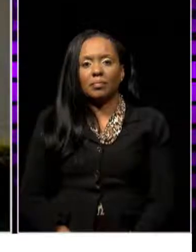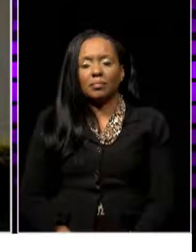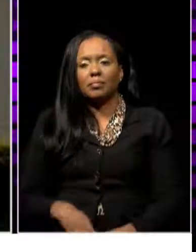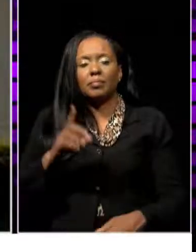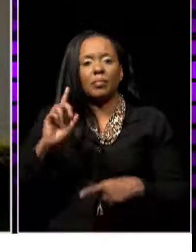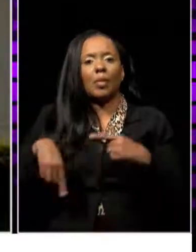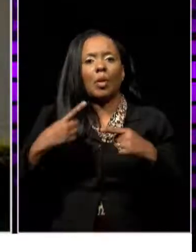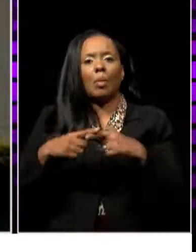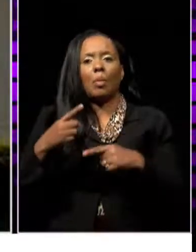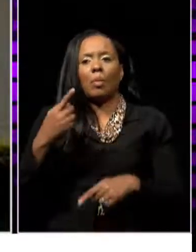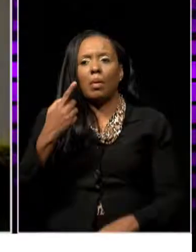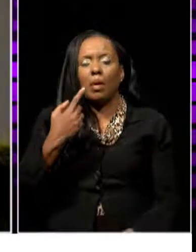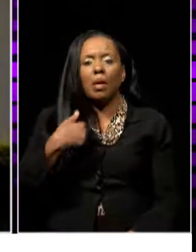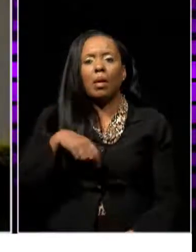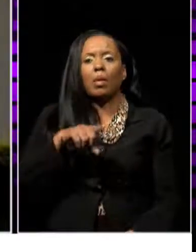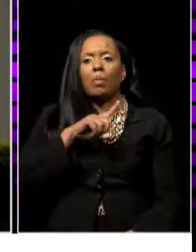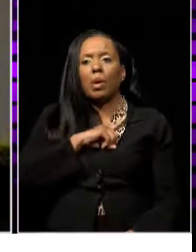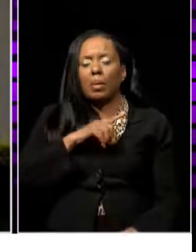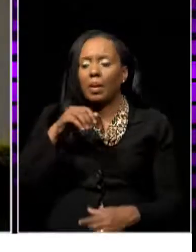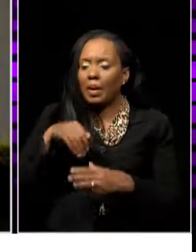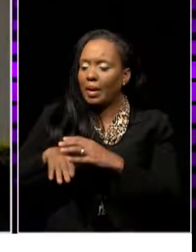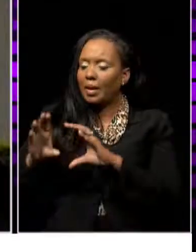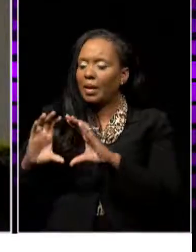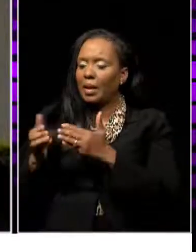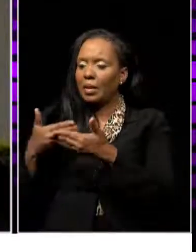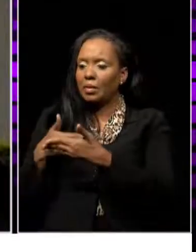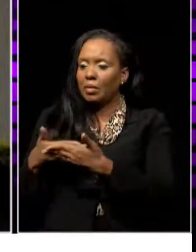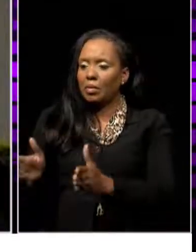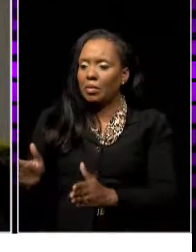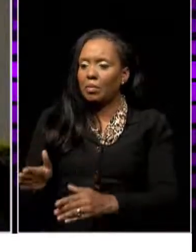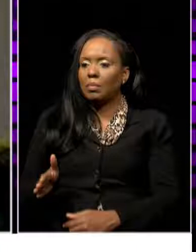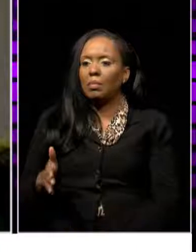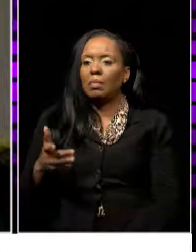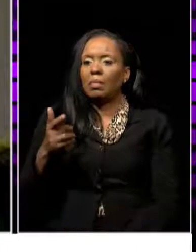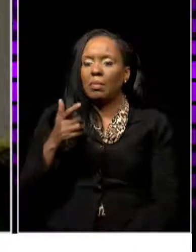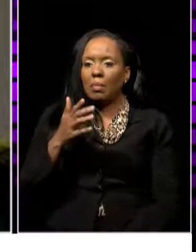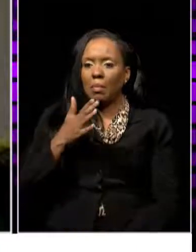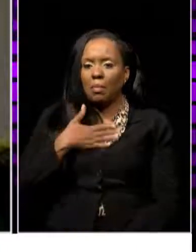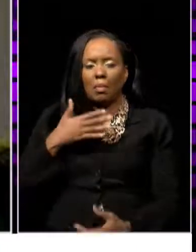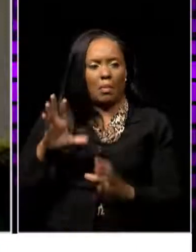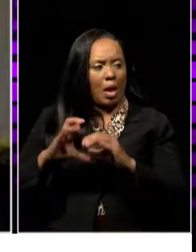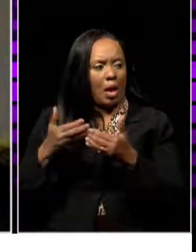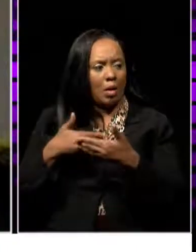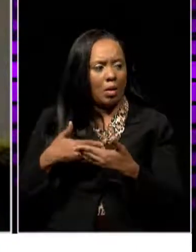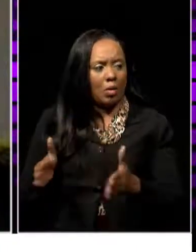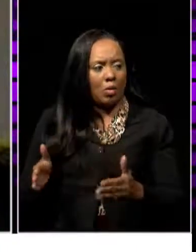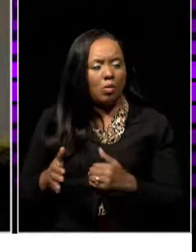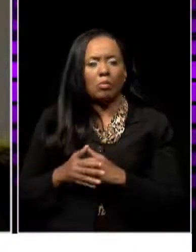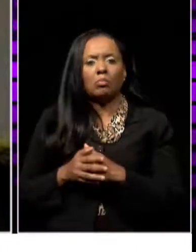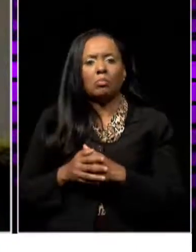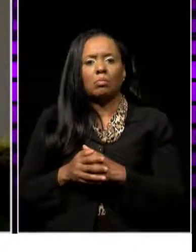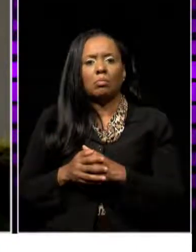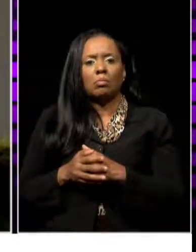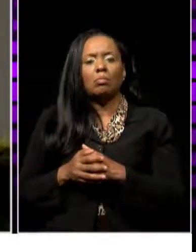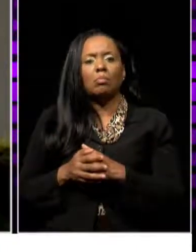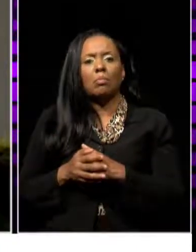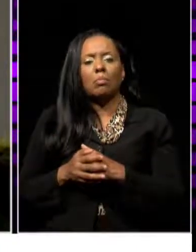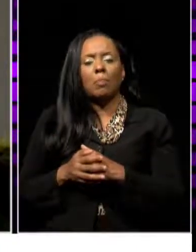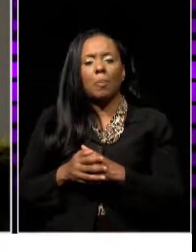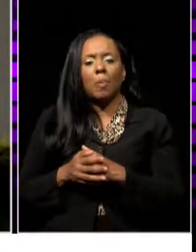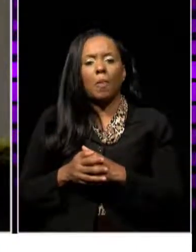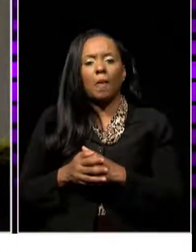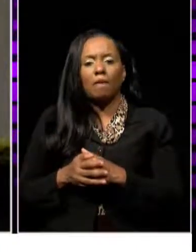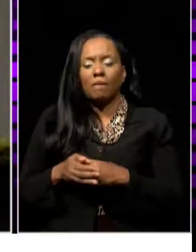beginning of the term, I opened my Google Classroom and the students were put into the classroom and